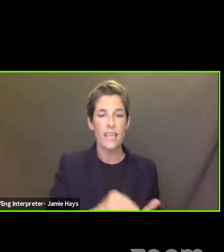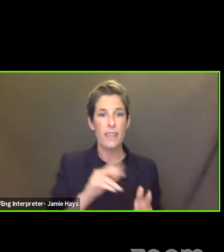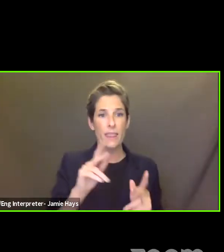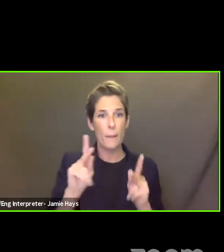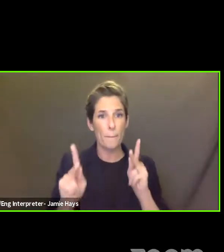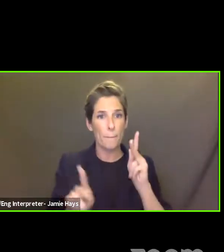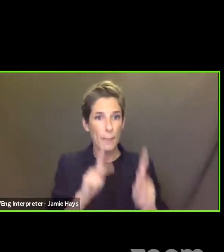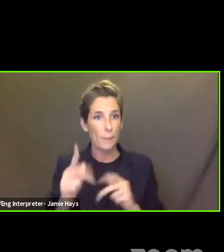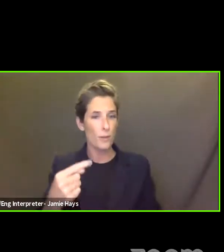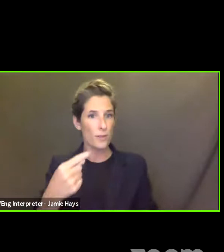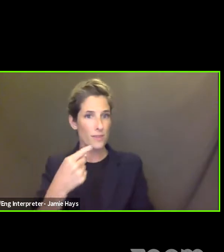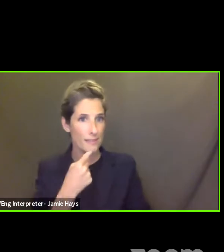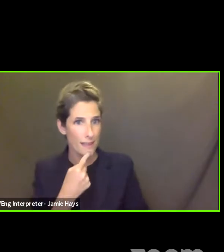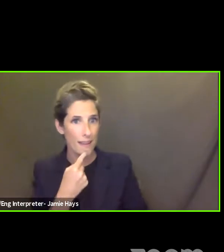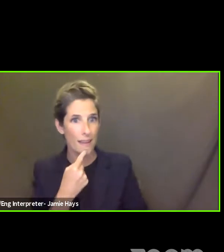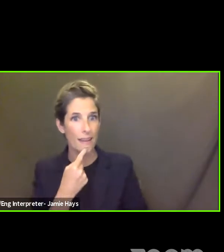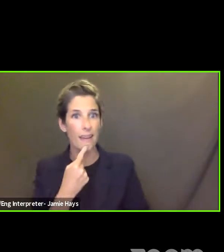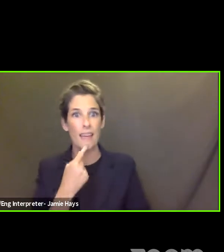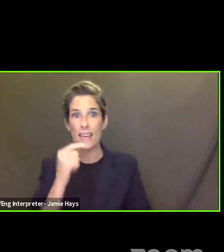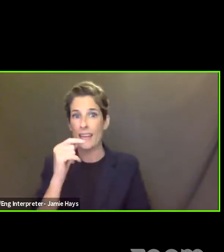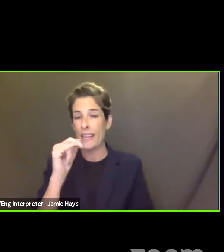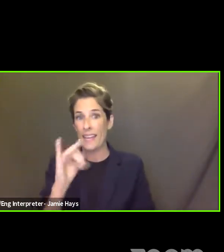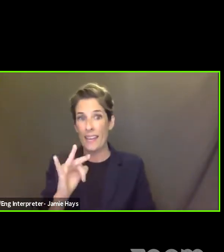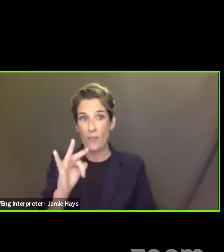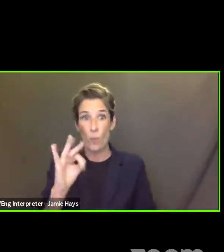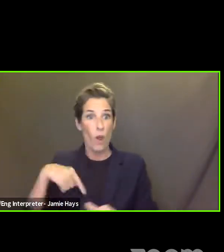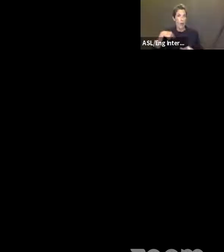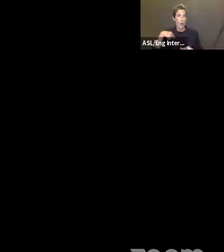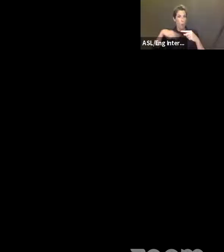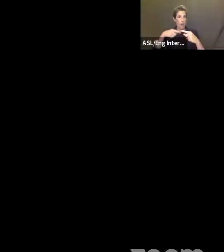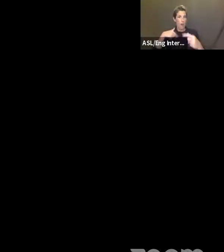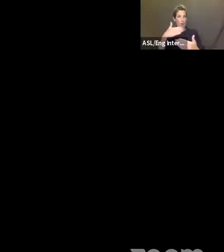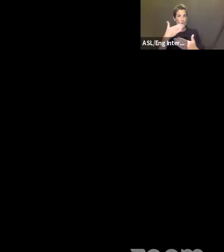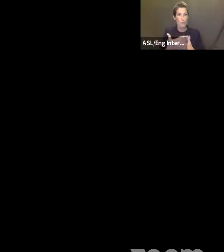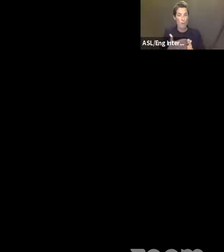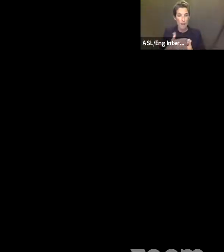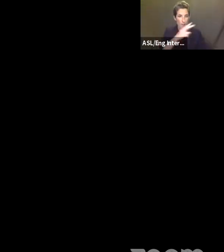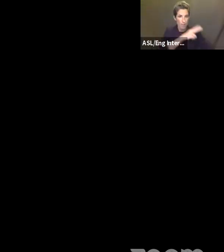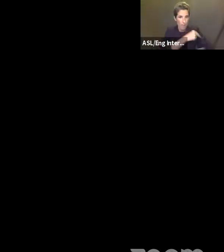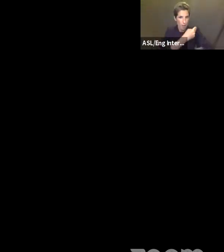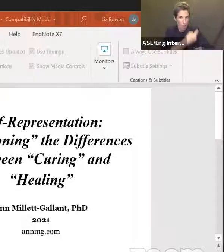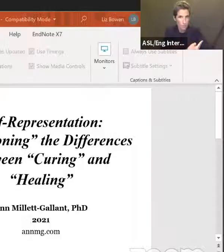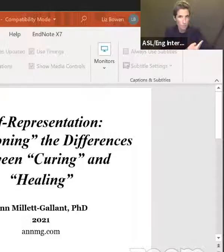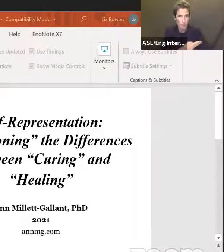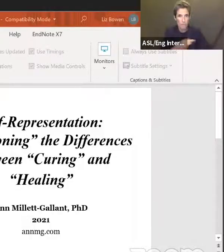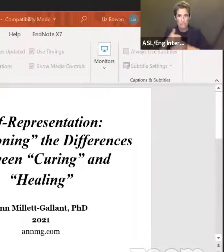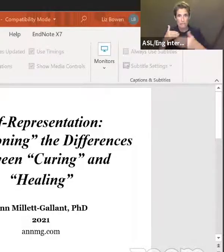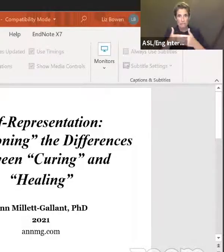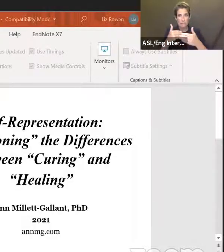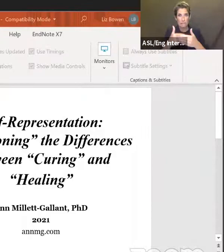have read that physicians refuse to make any predictions about the results of traumatic brain injury, TBI,